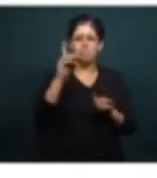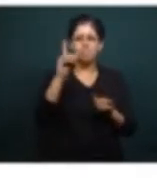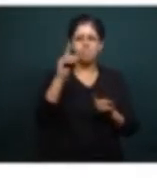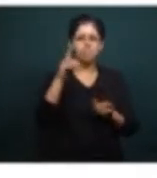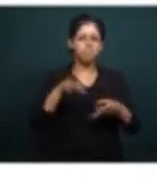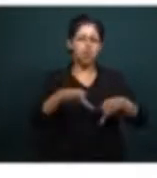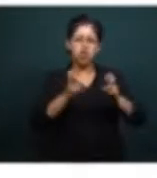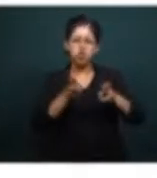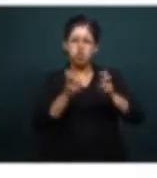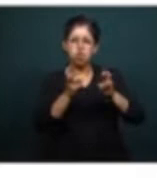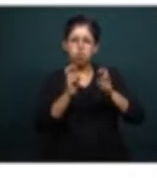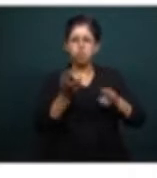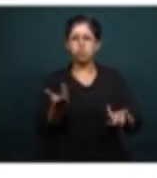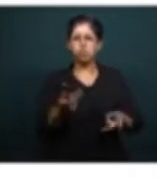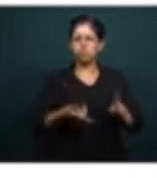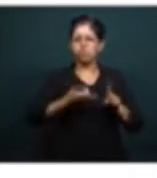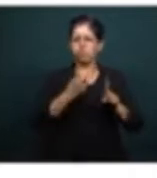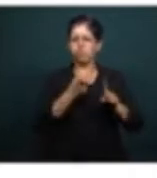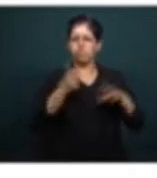autos,